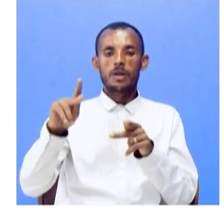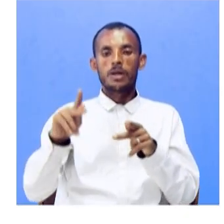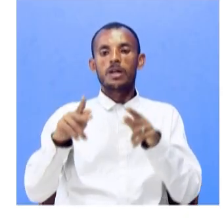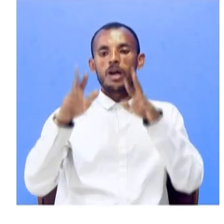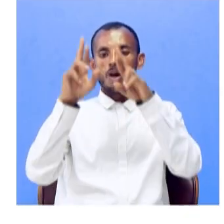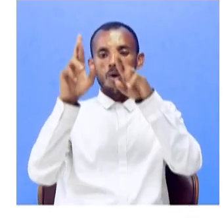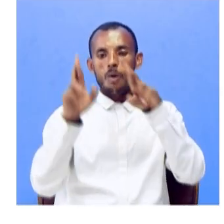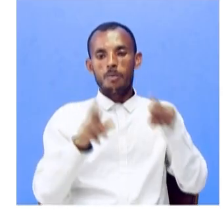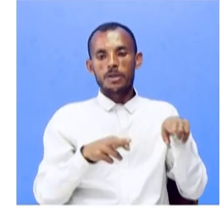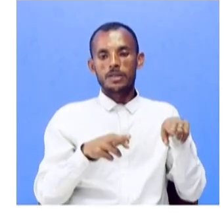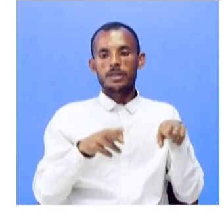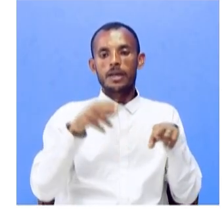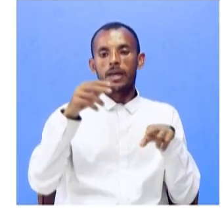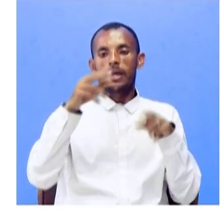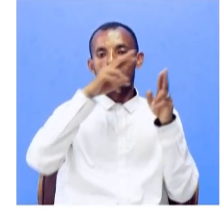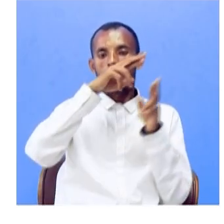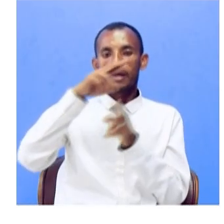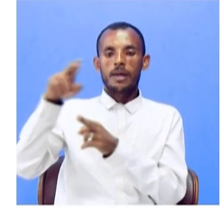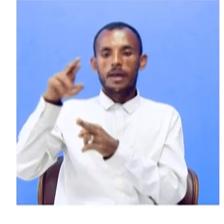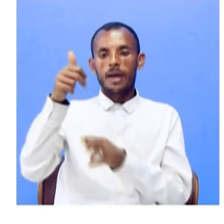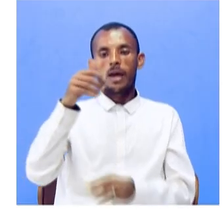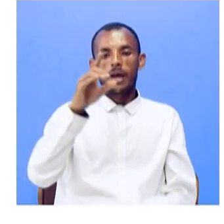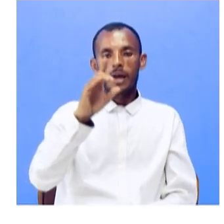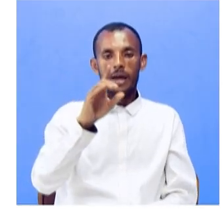B, C, D.